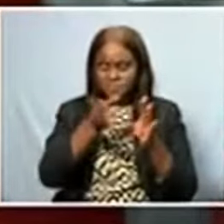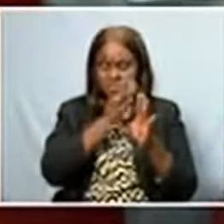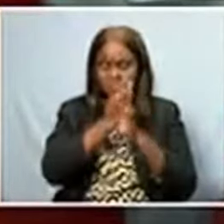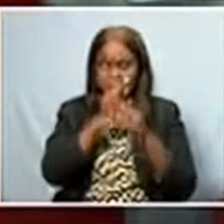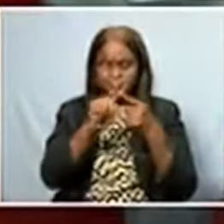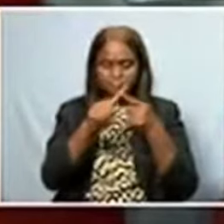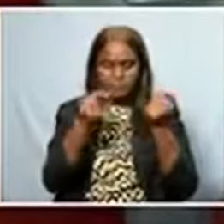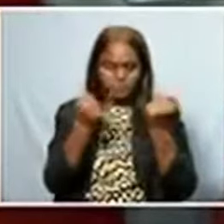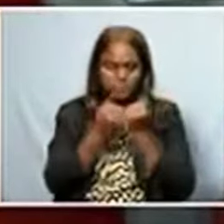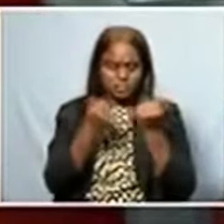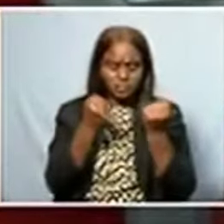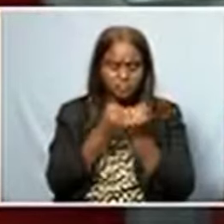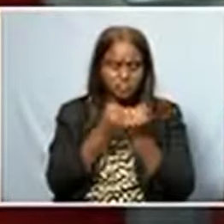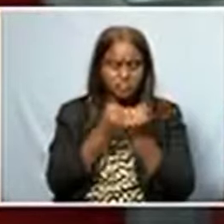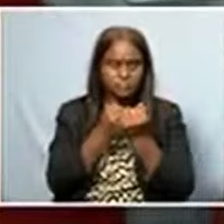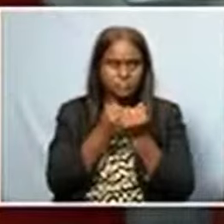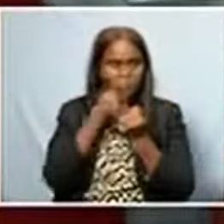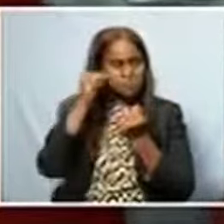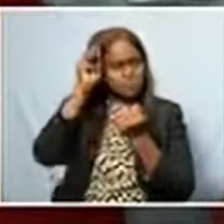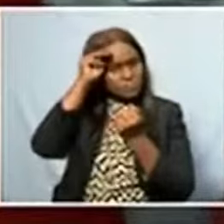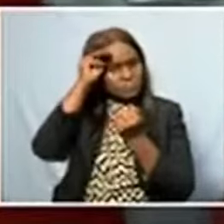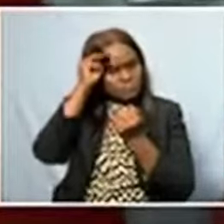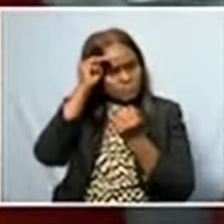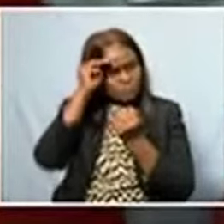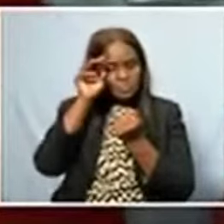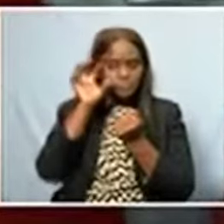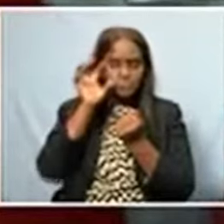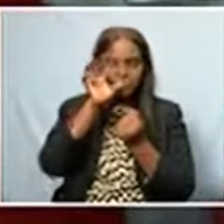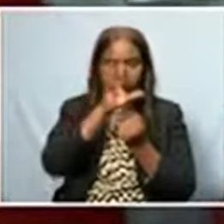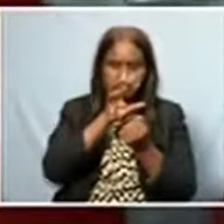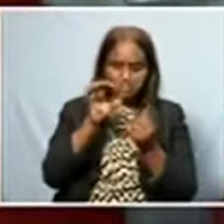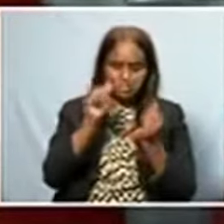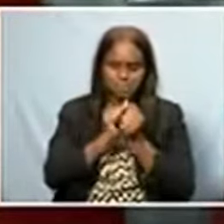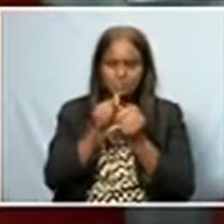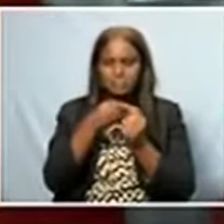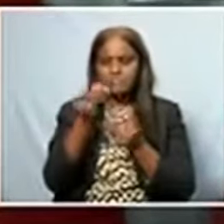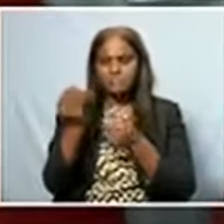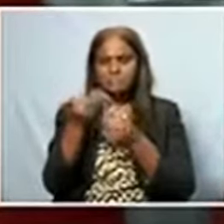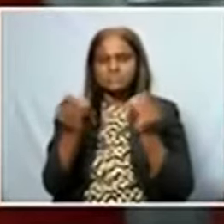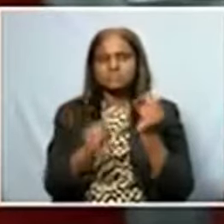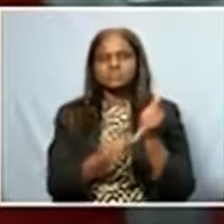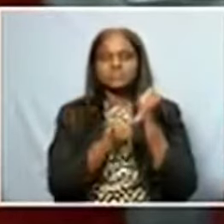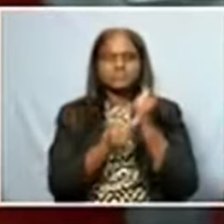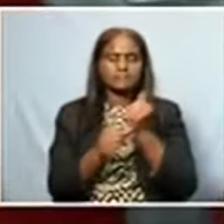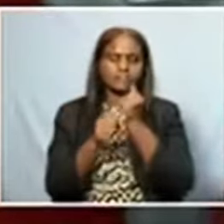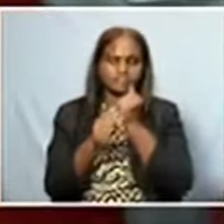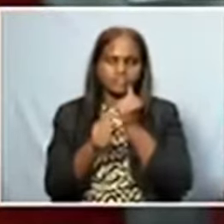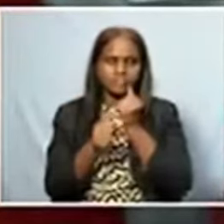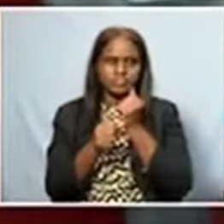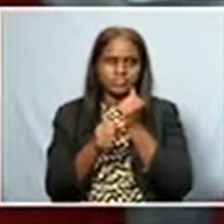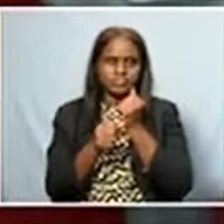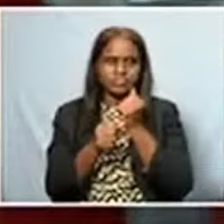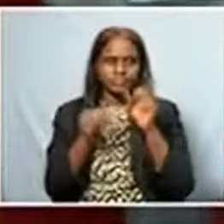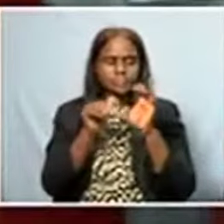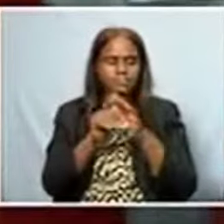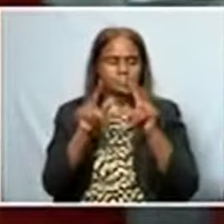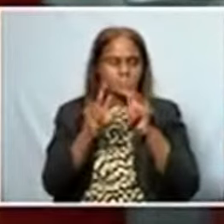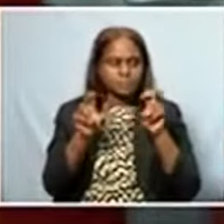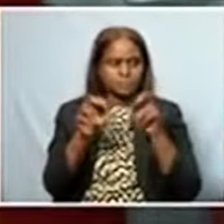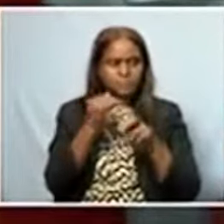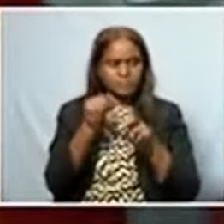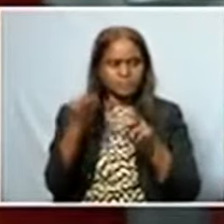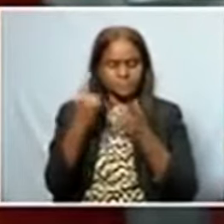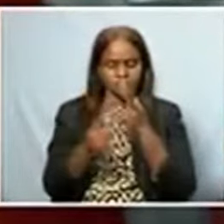to support ministries, promises, and spending agencies in verifying issues